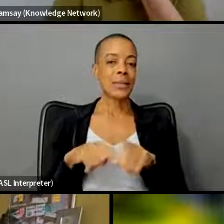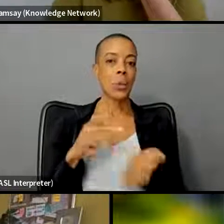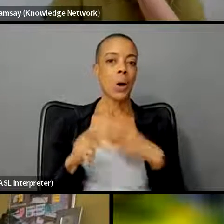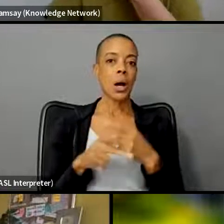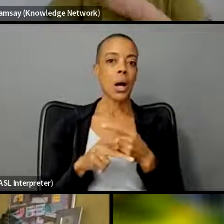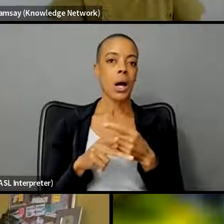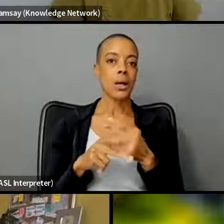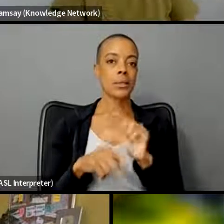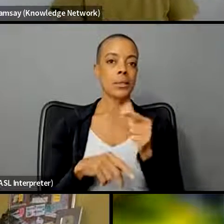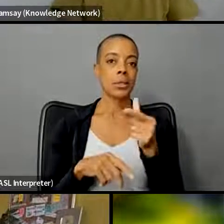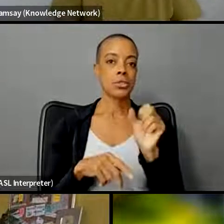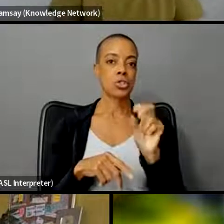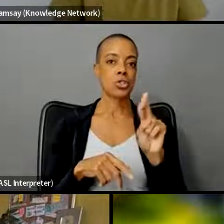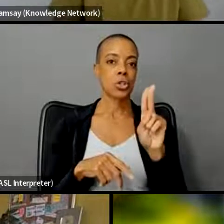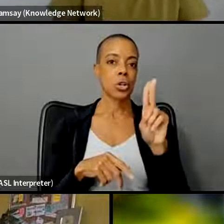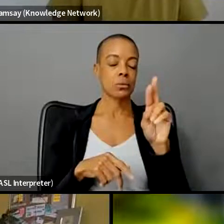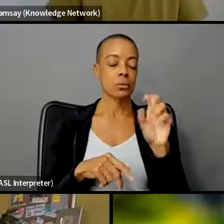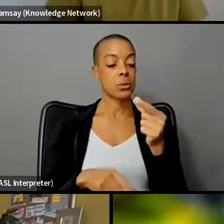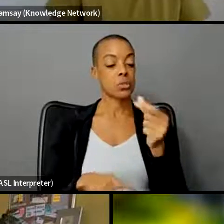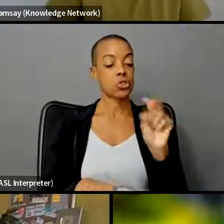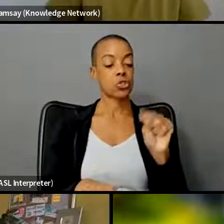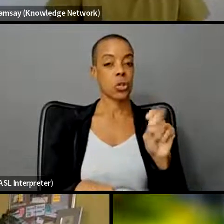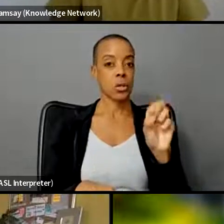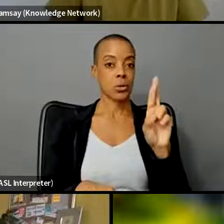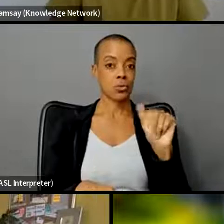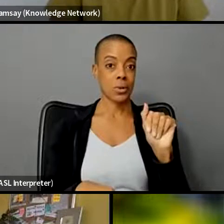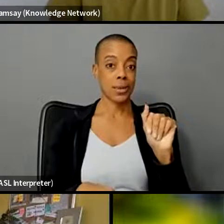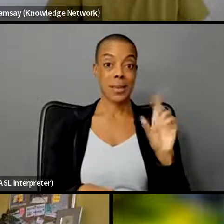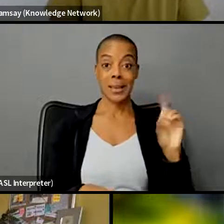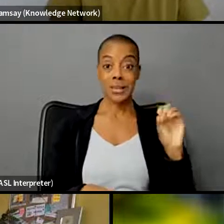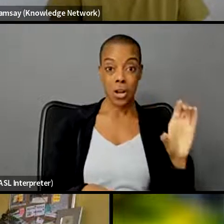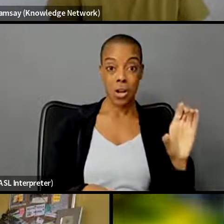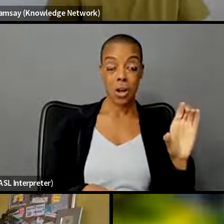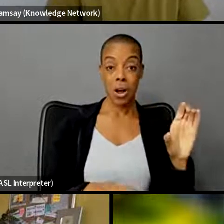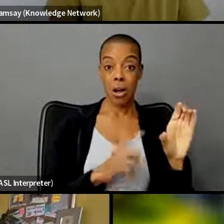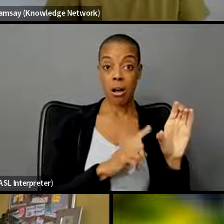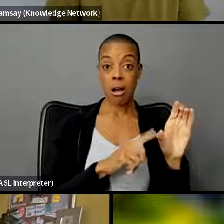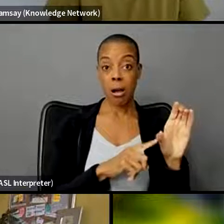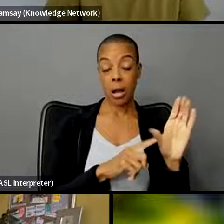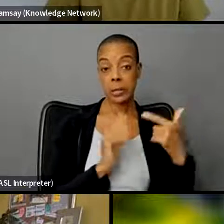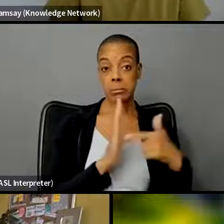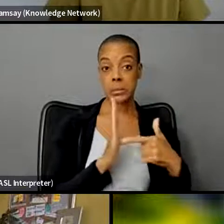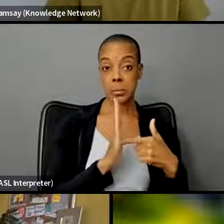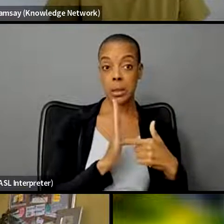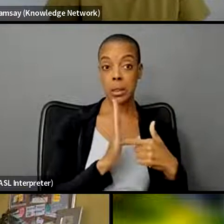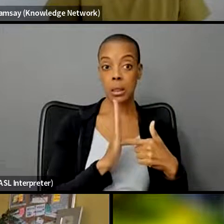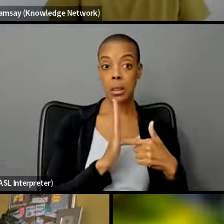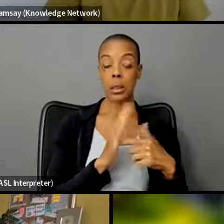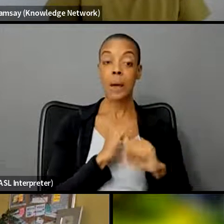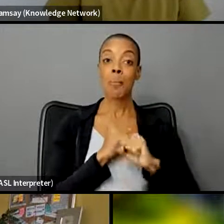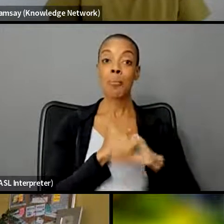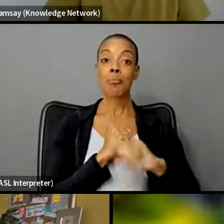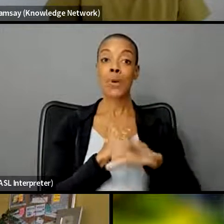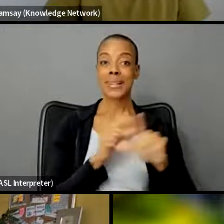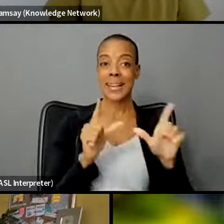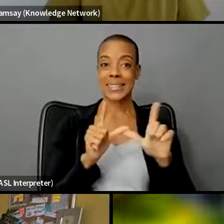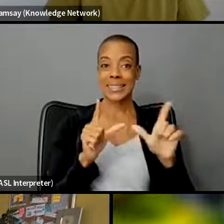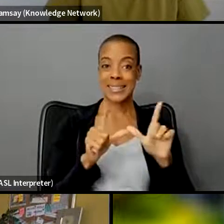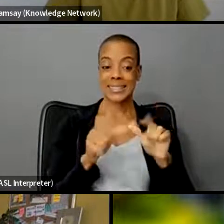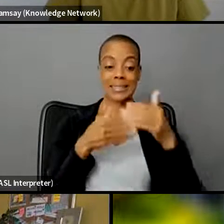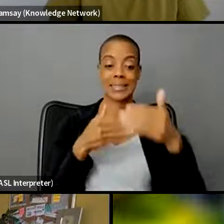course. So I can give you a broad for documentary for Absolutely Canadian. The broadcast license is 6